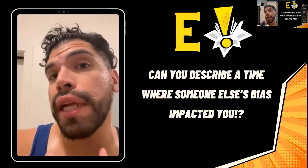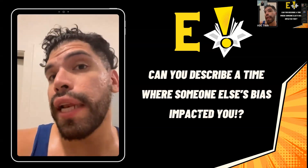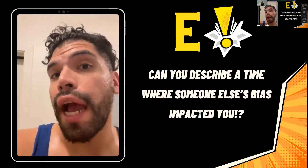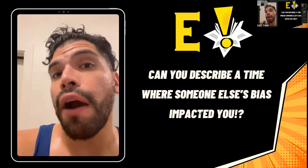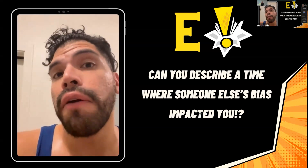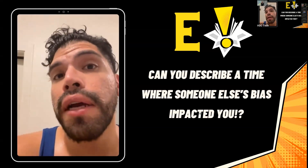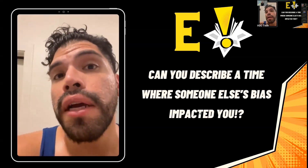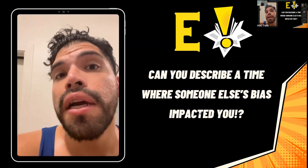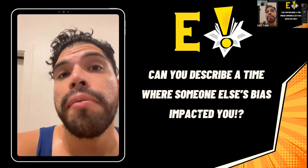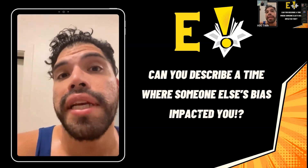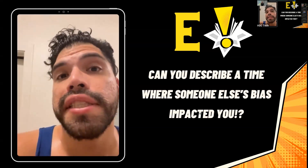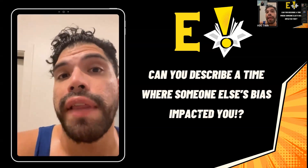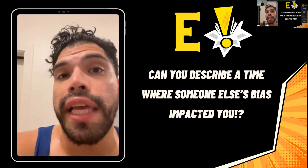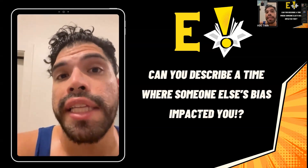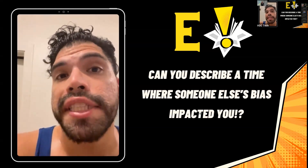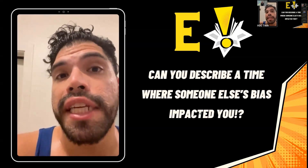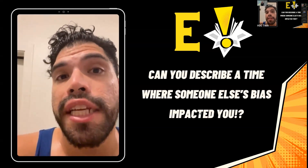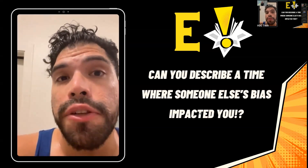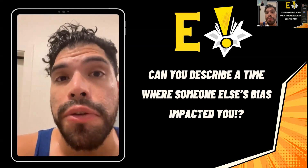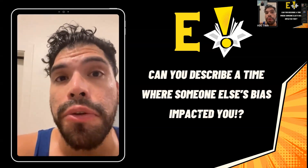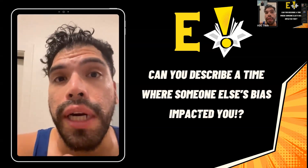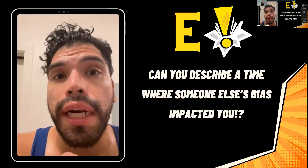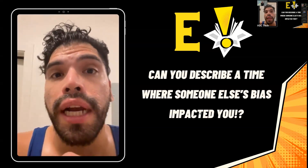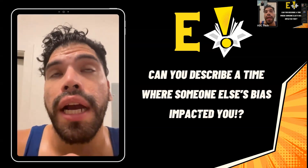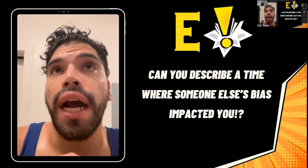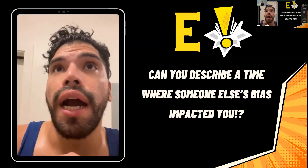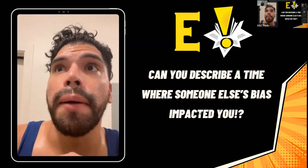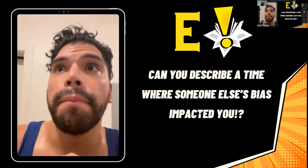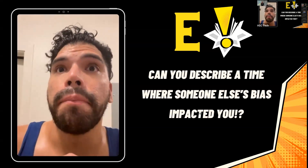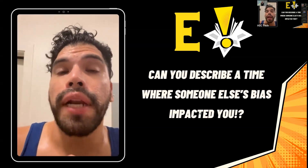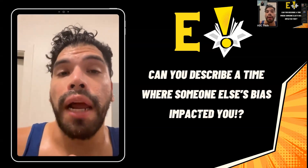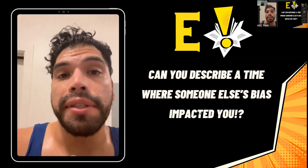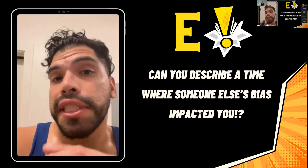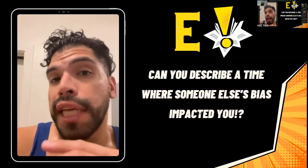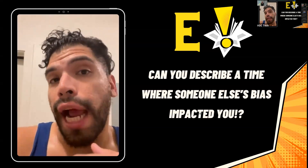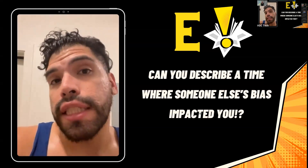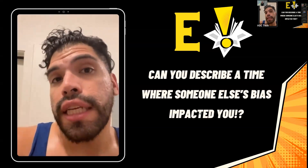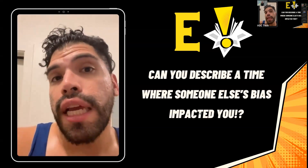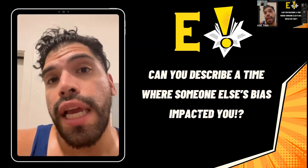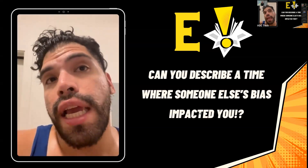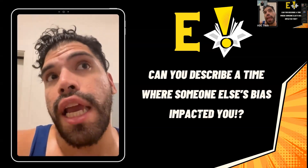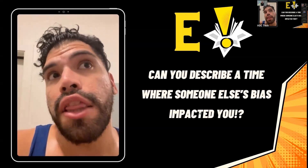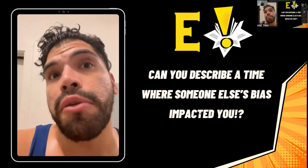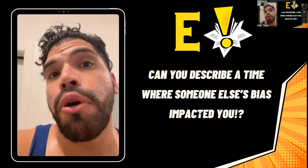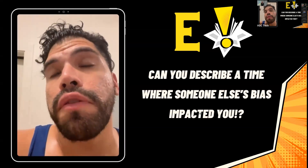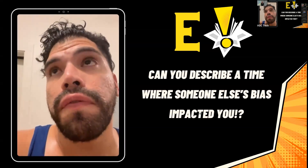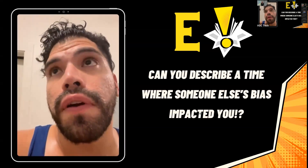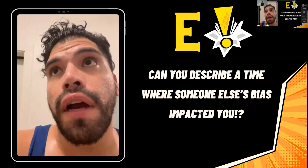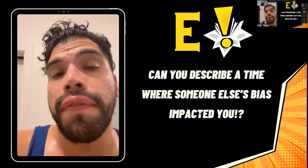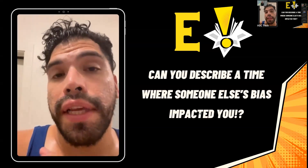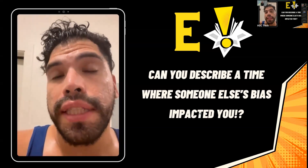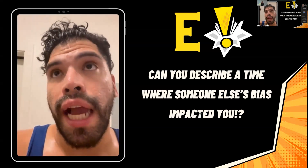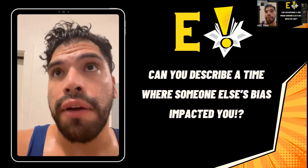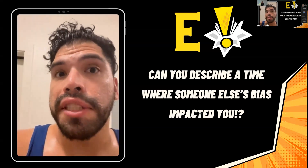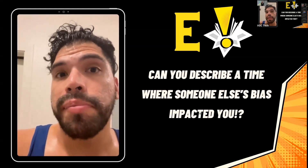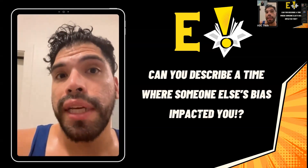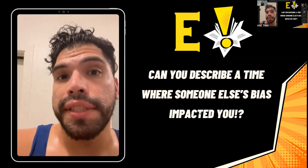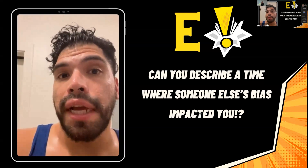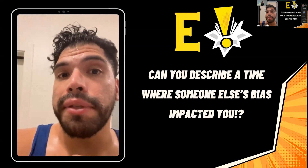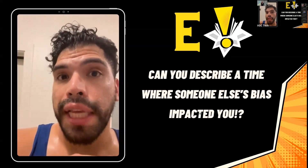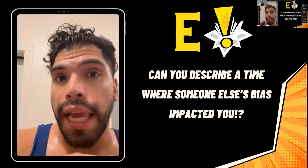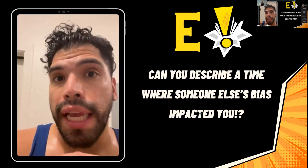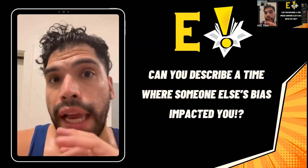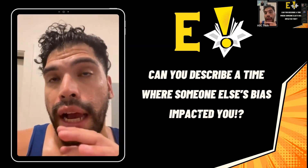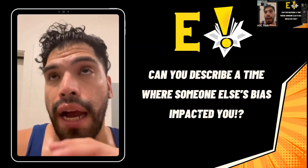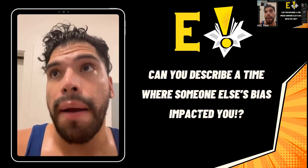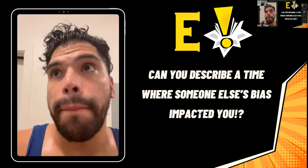overly feminine now because of that incident in New York. But I was attacked. And the mode of being attacked was